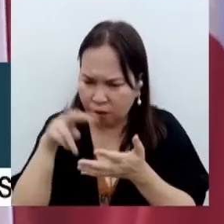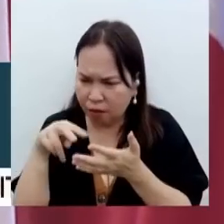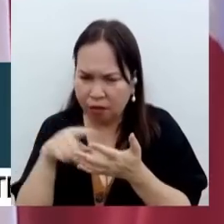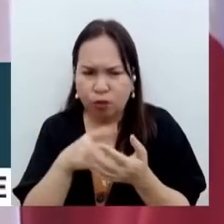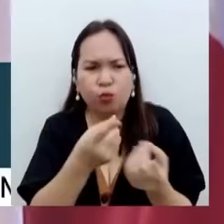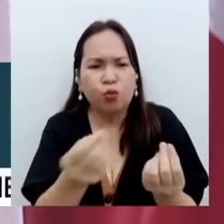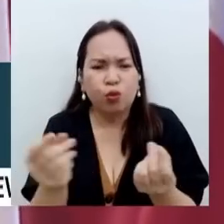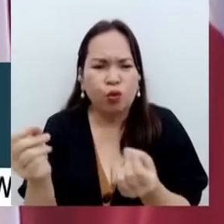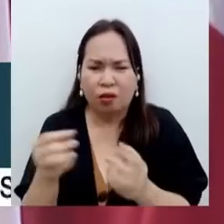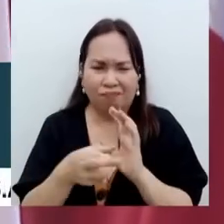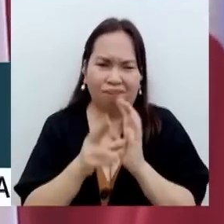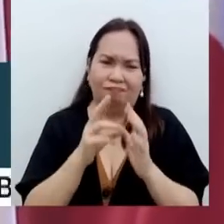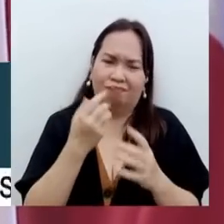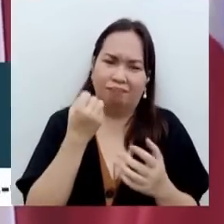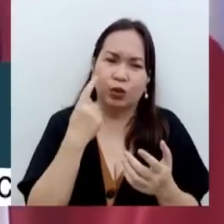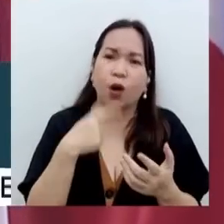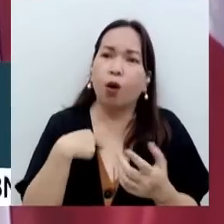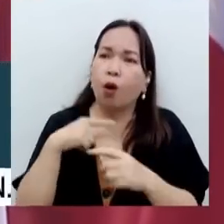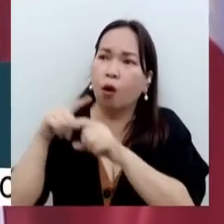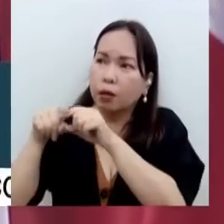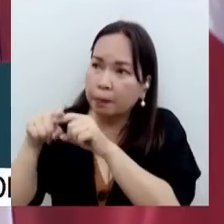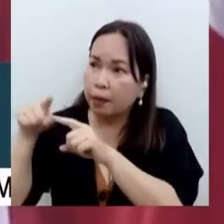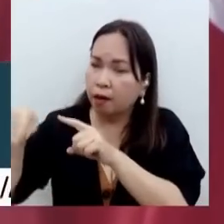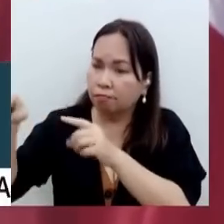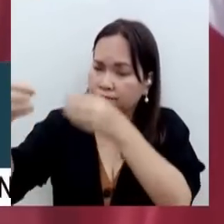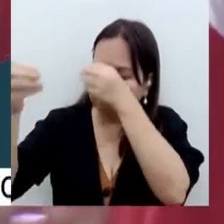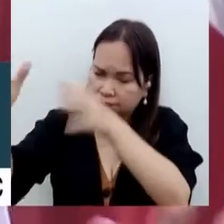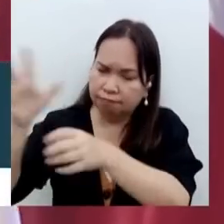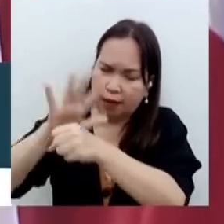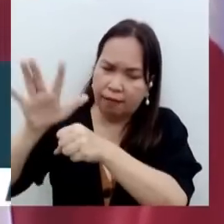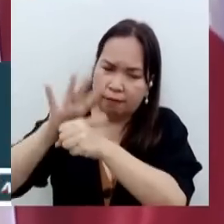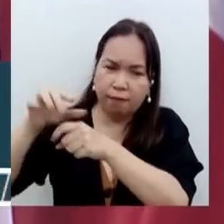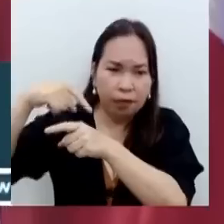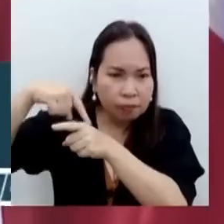doing. And I rely on their expertise and all the